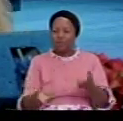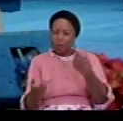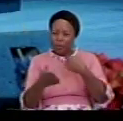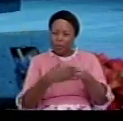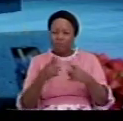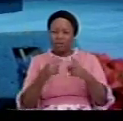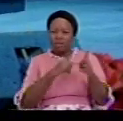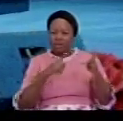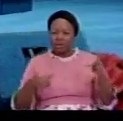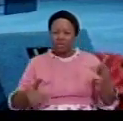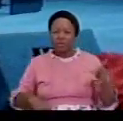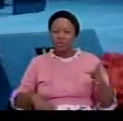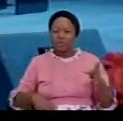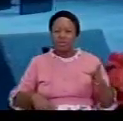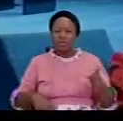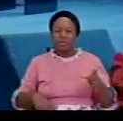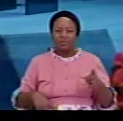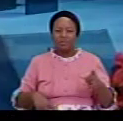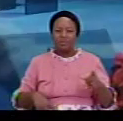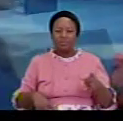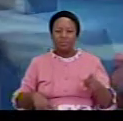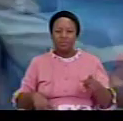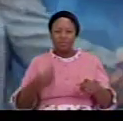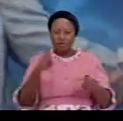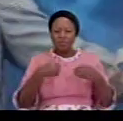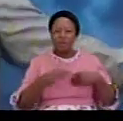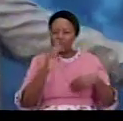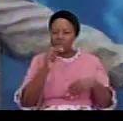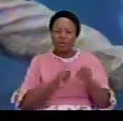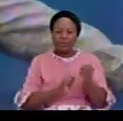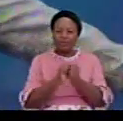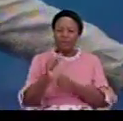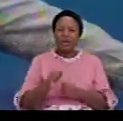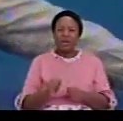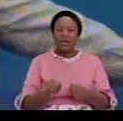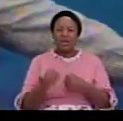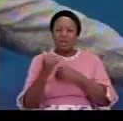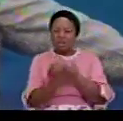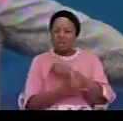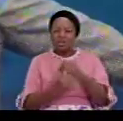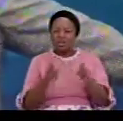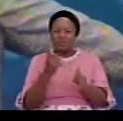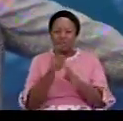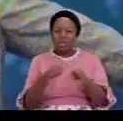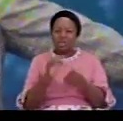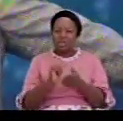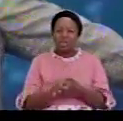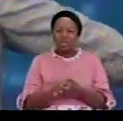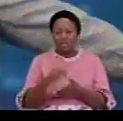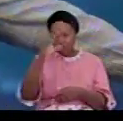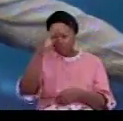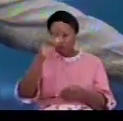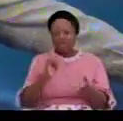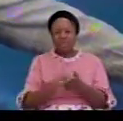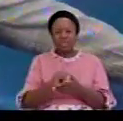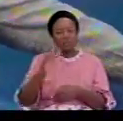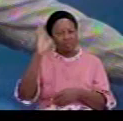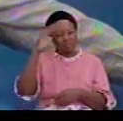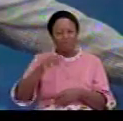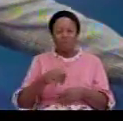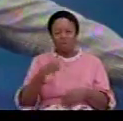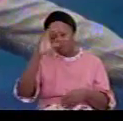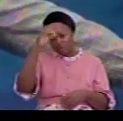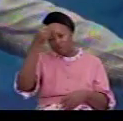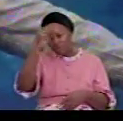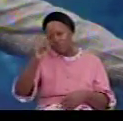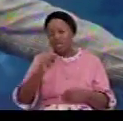Almighty, you have been in the far country like the prodigal son. prodigal daughter, a prodigal man,